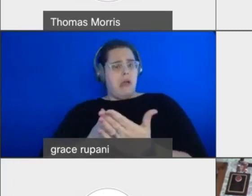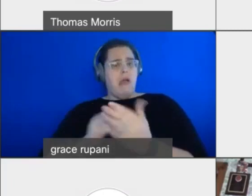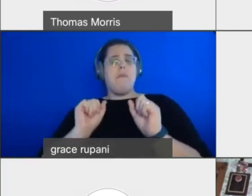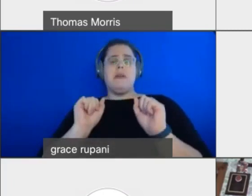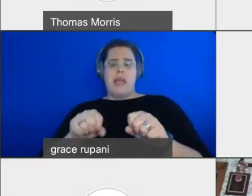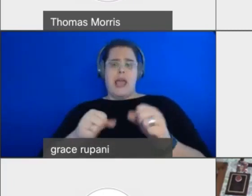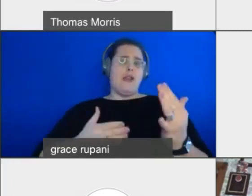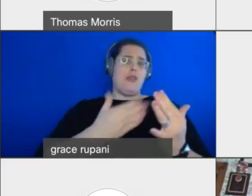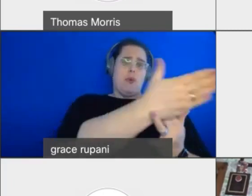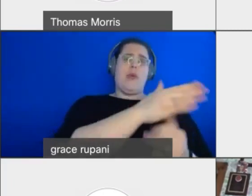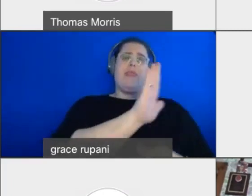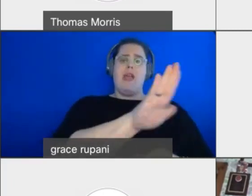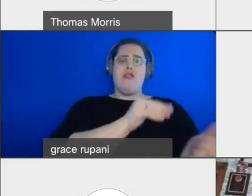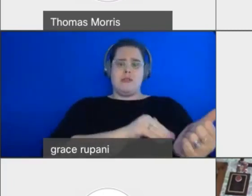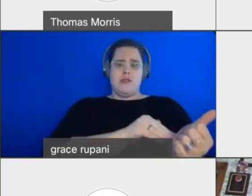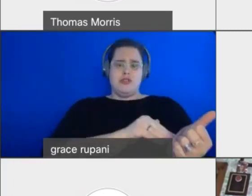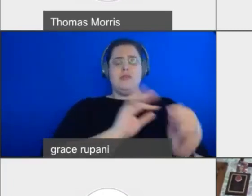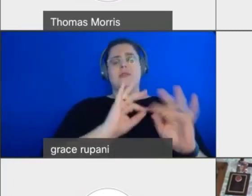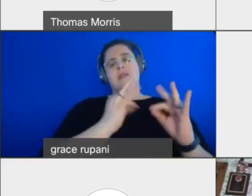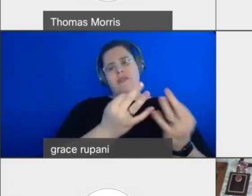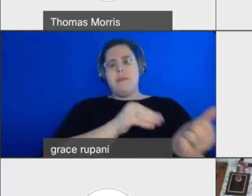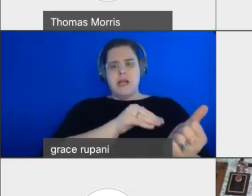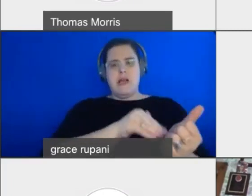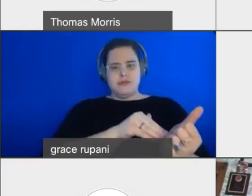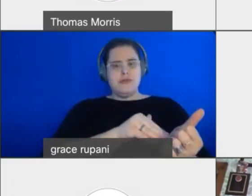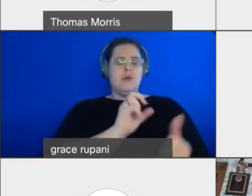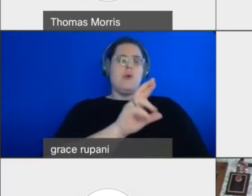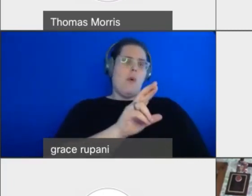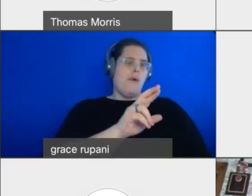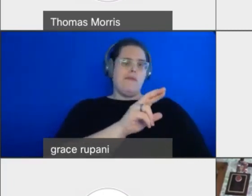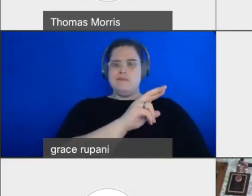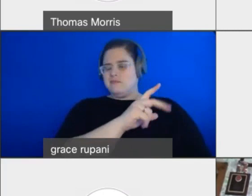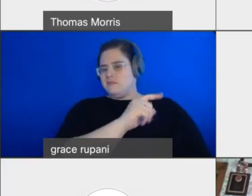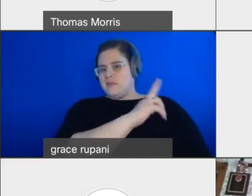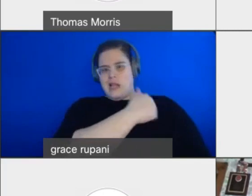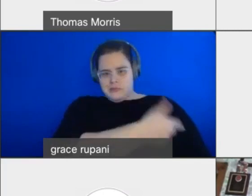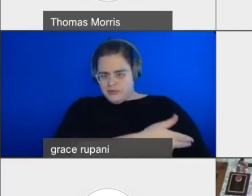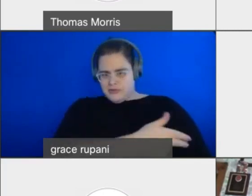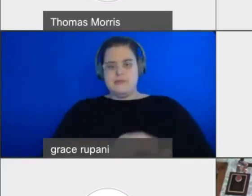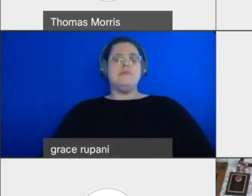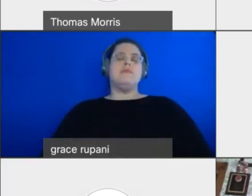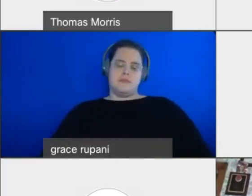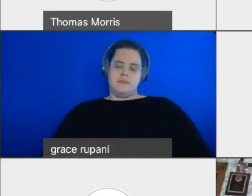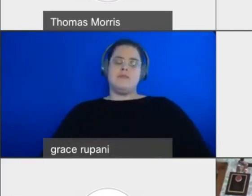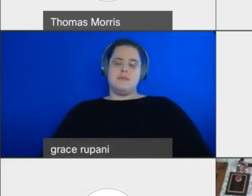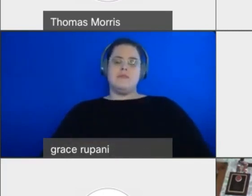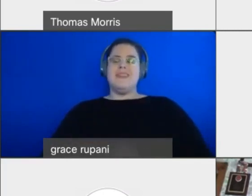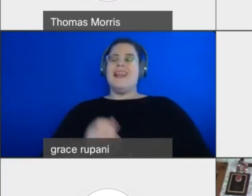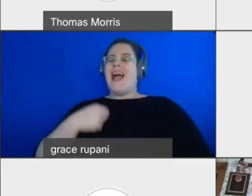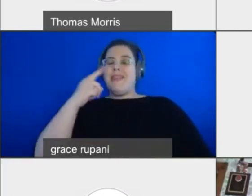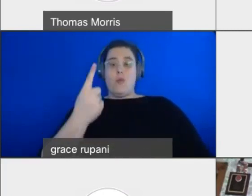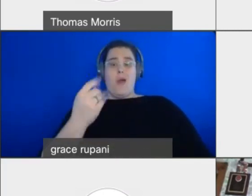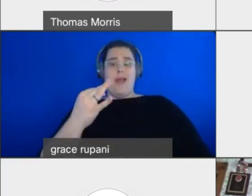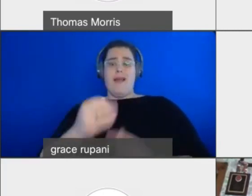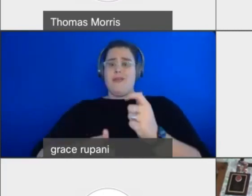And so the access to the vaccine, one of the most challenging things I think all along has been the